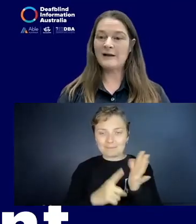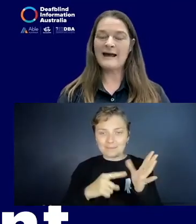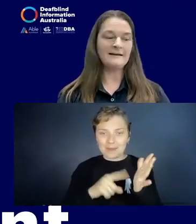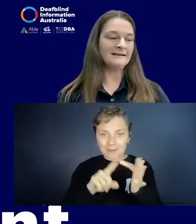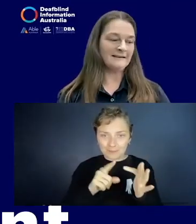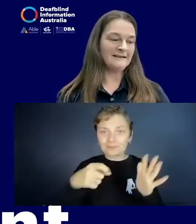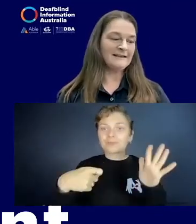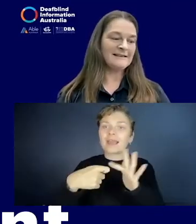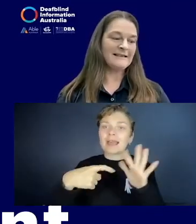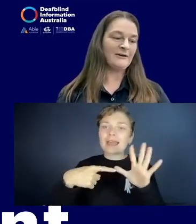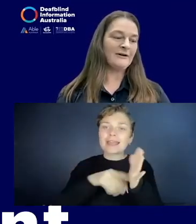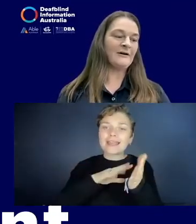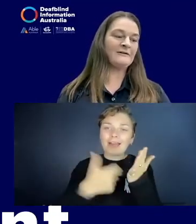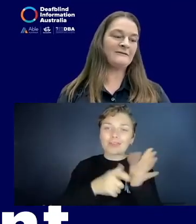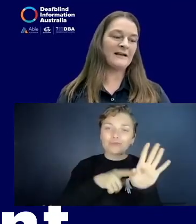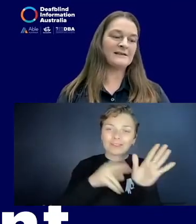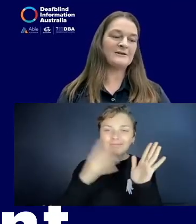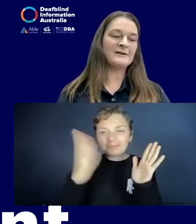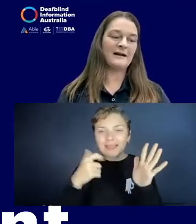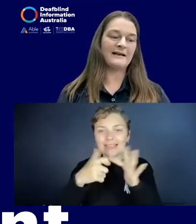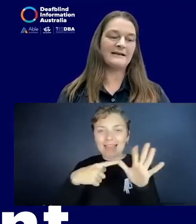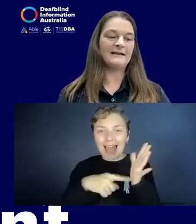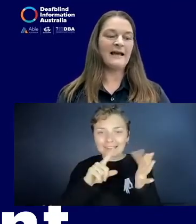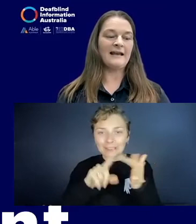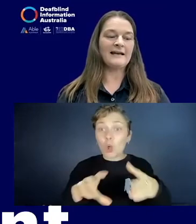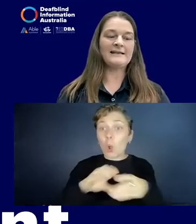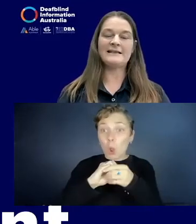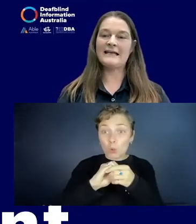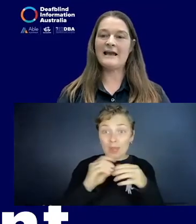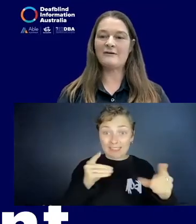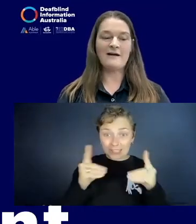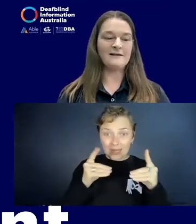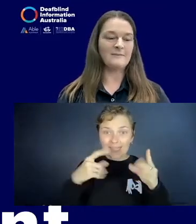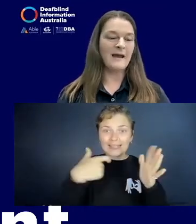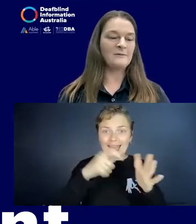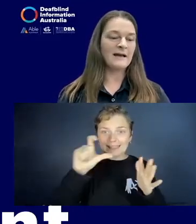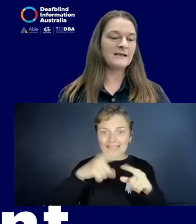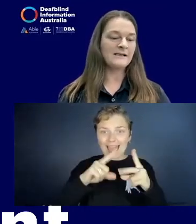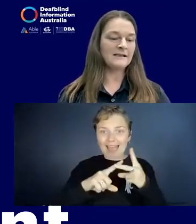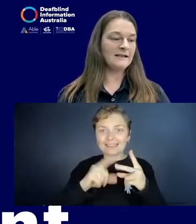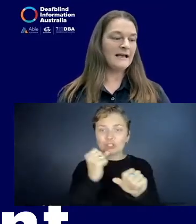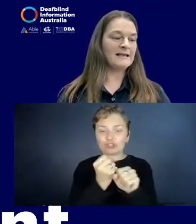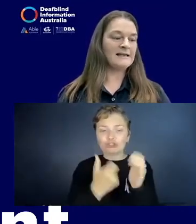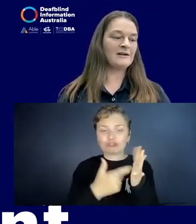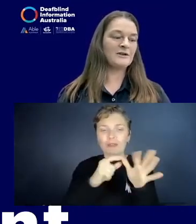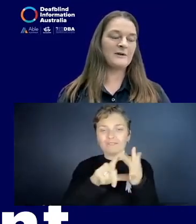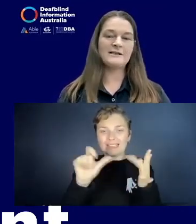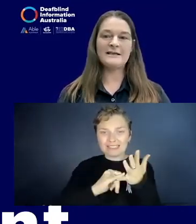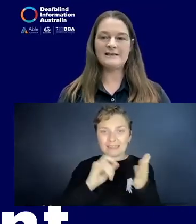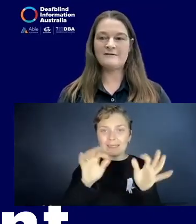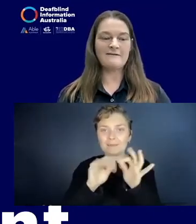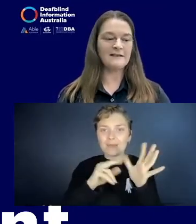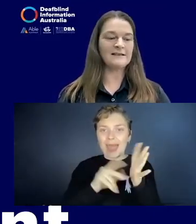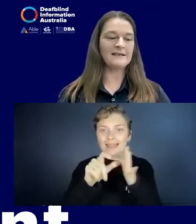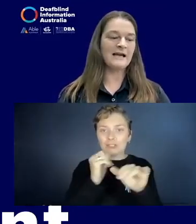or Kat, is the owner of and sole designer at KC and the Graphics Bandwagon, and has over 20 years